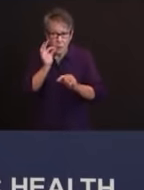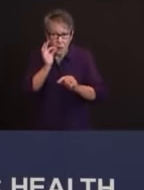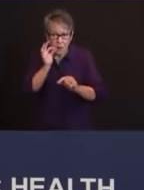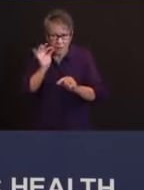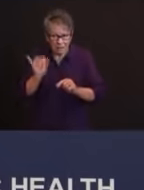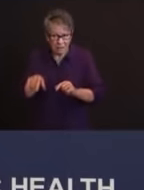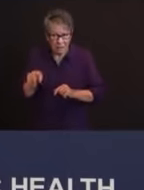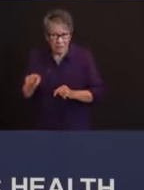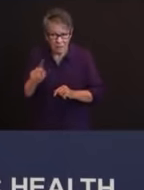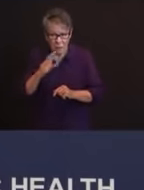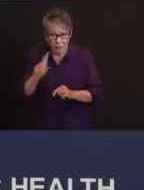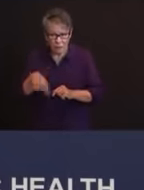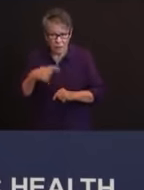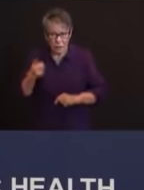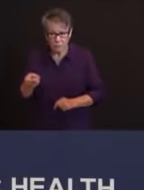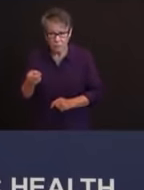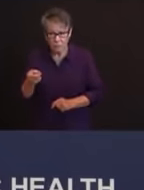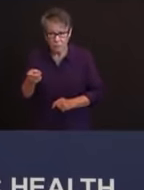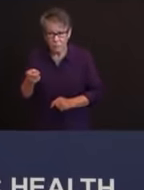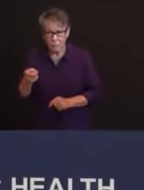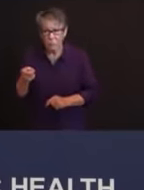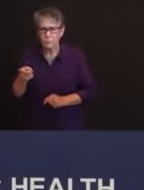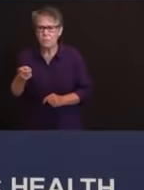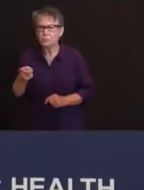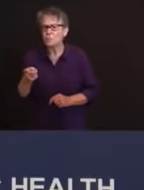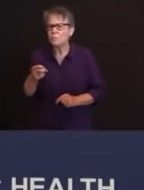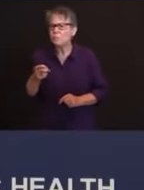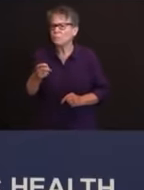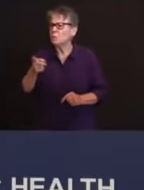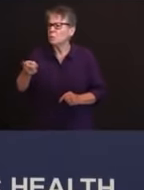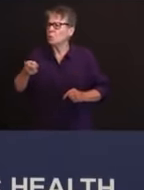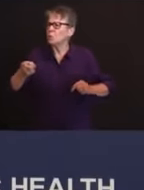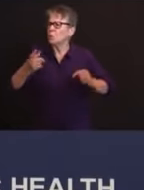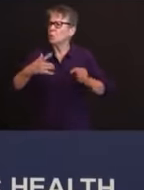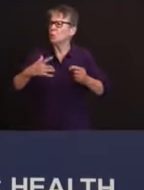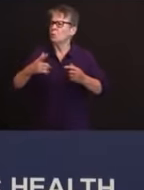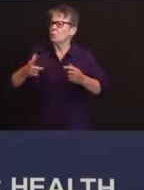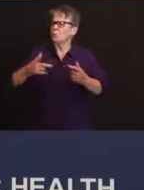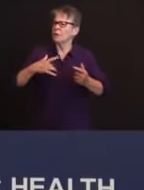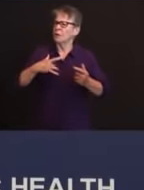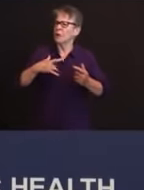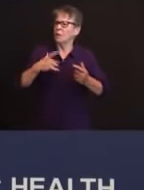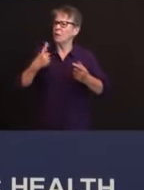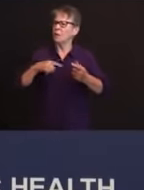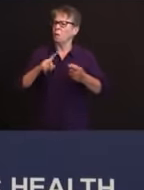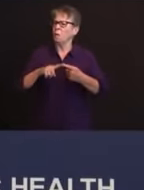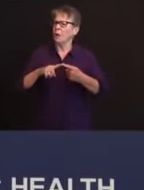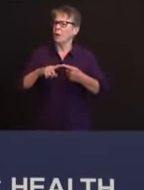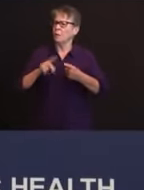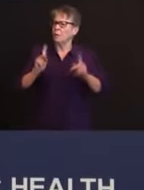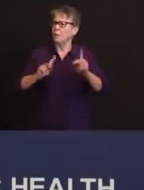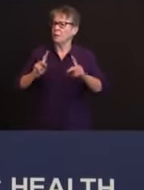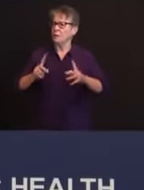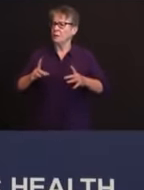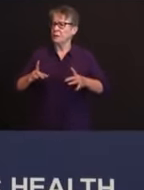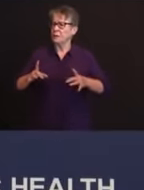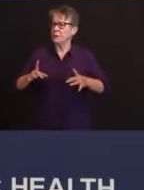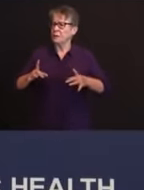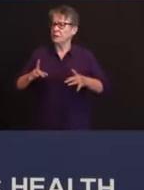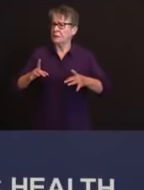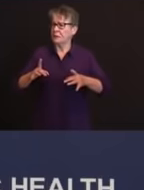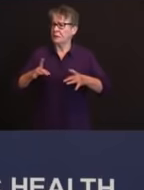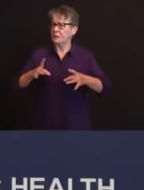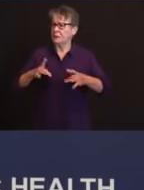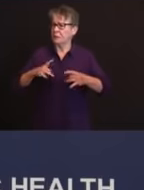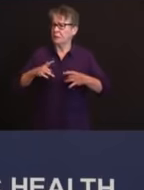this link between indoor dining increases, and was it before you had made public statements that you weren't seeing a link between